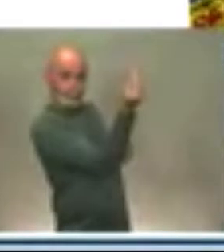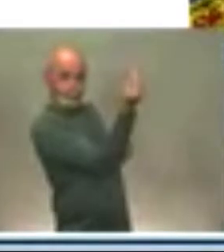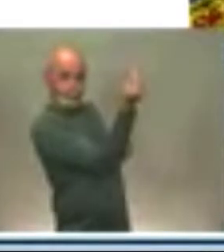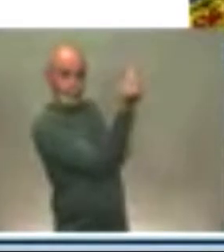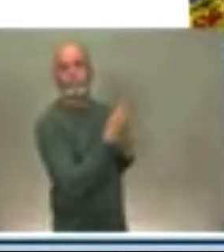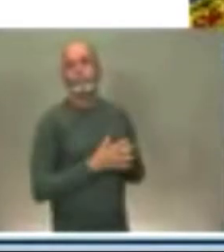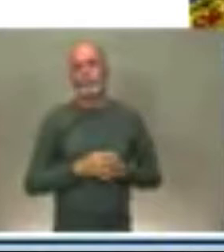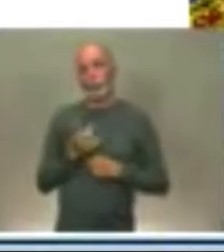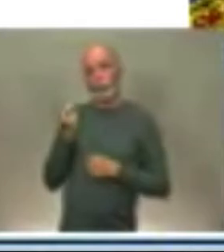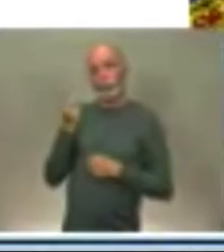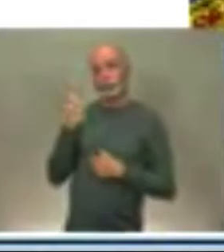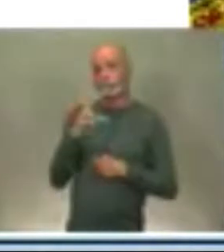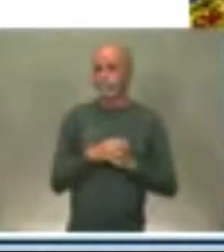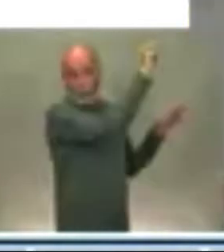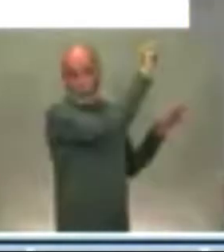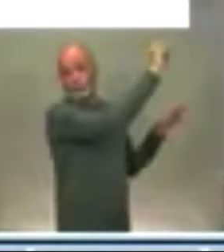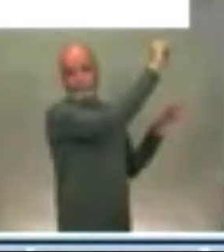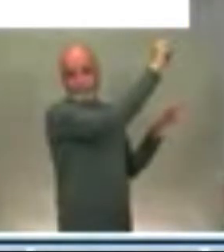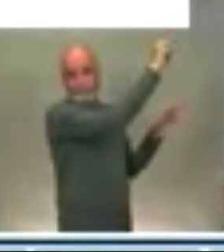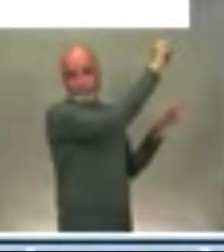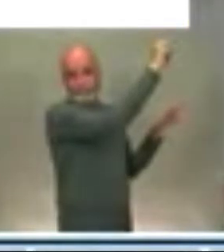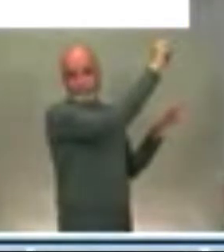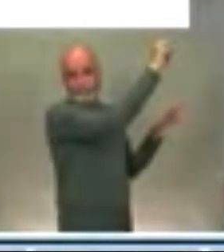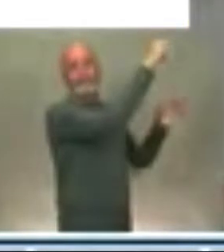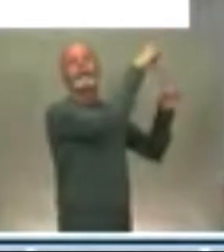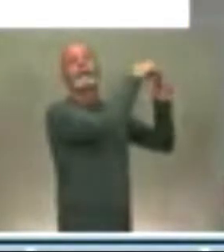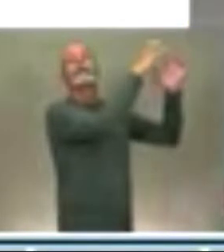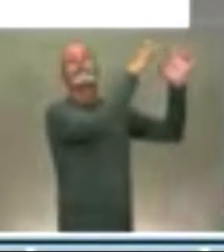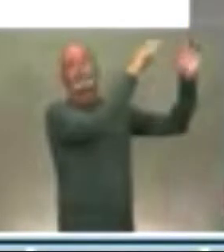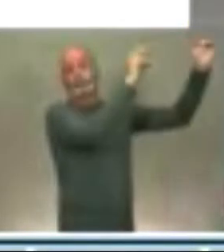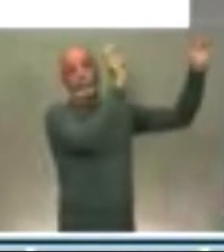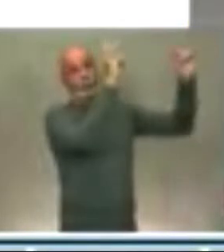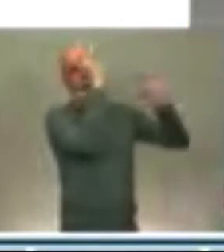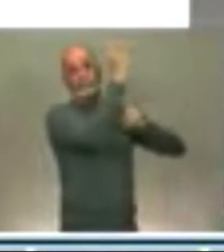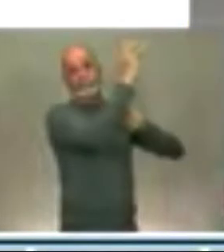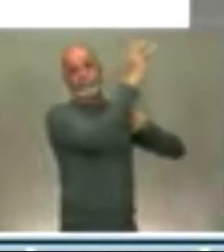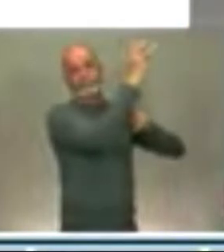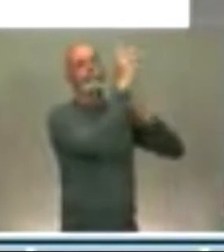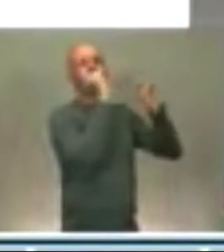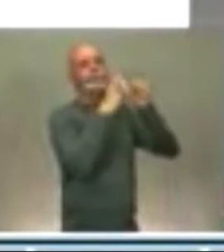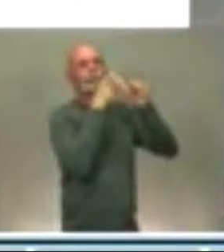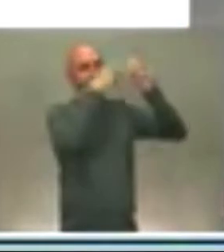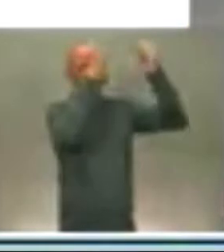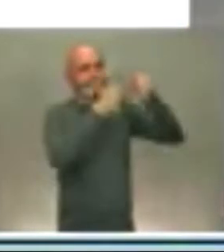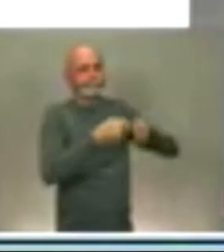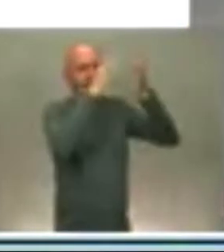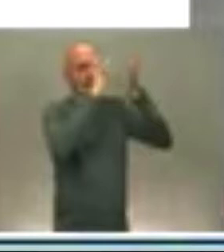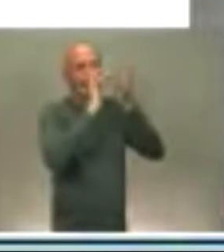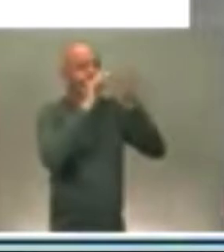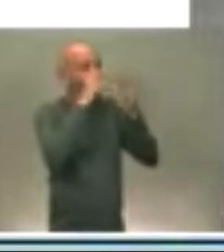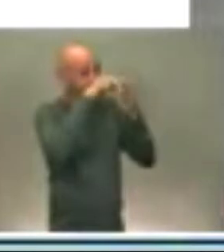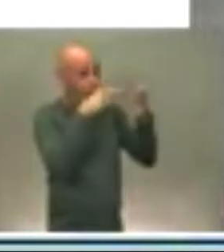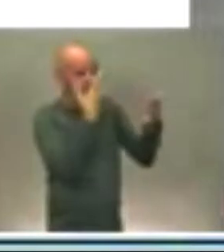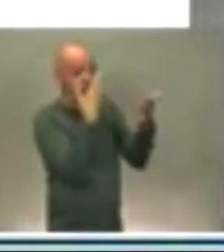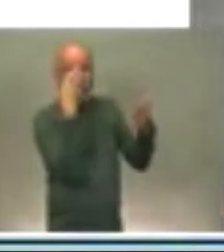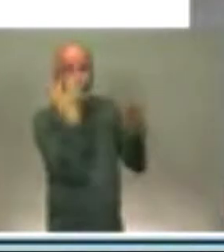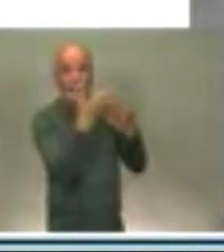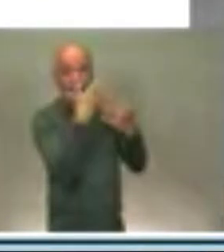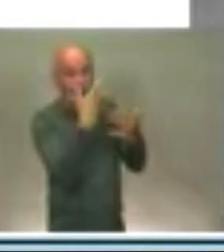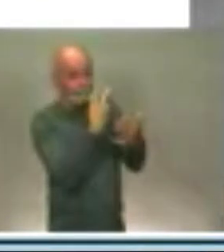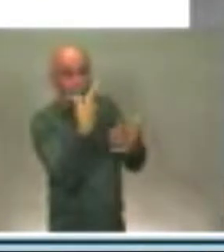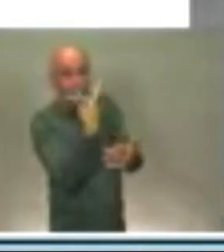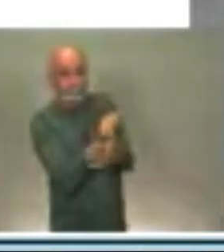Category have to go to our Safe Arrival online, upload their proof of vaccination, and that's what's been in